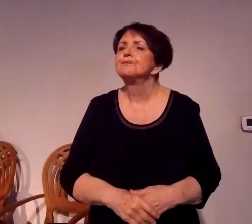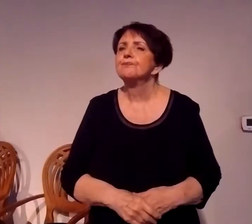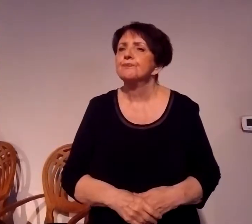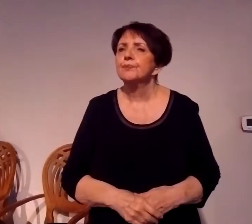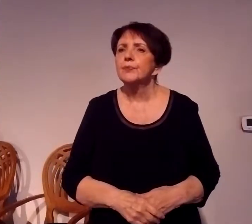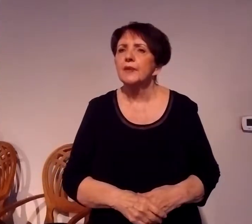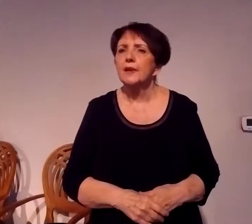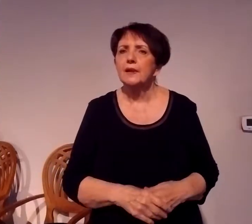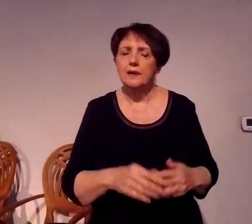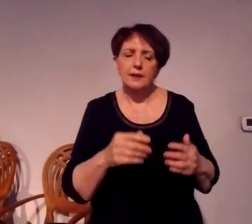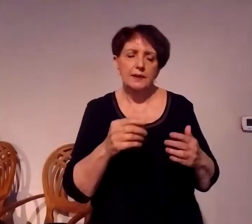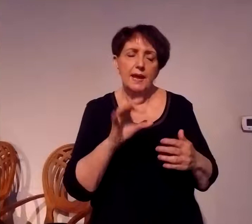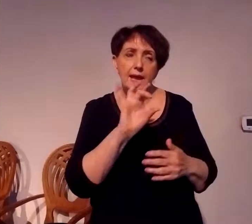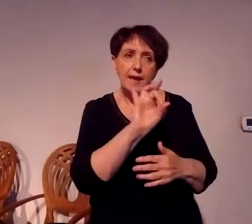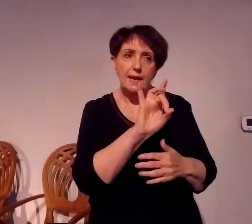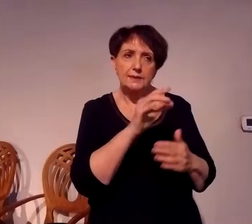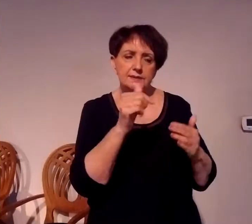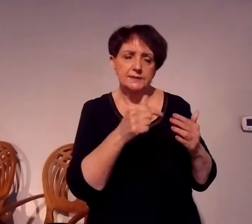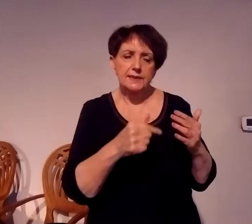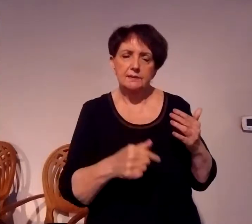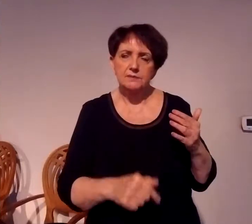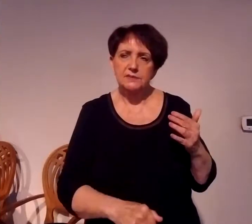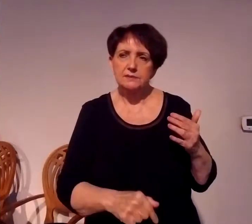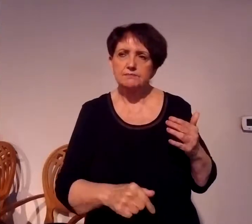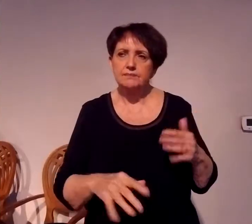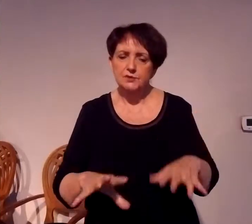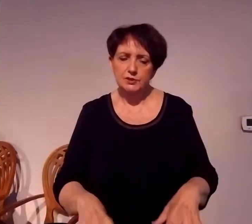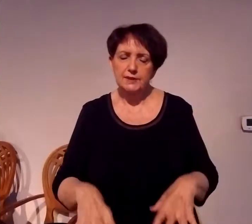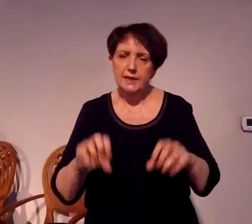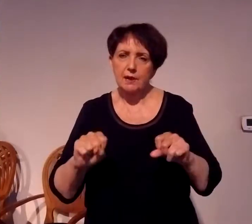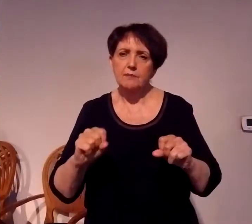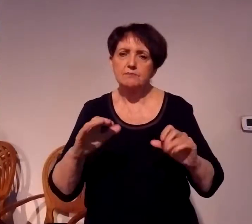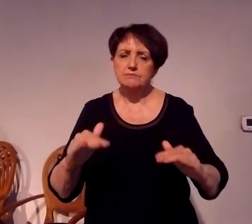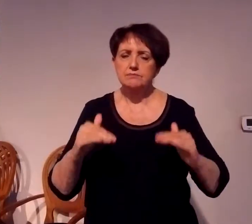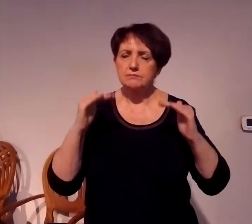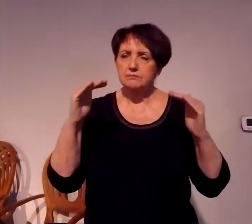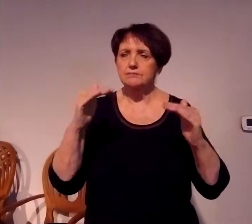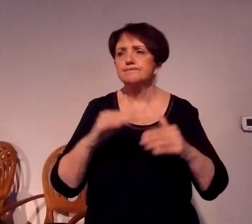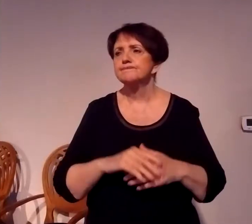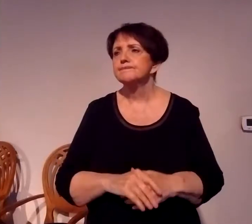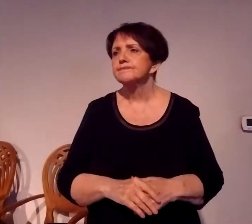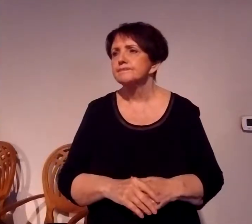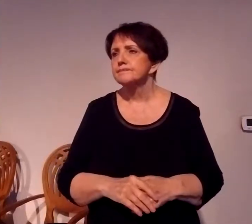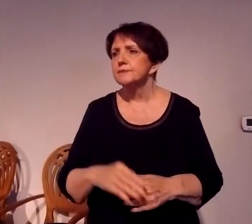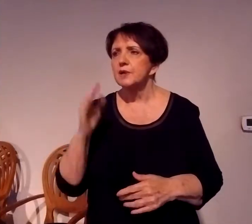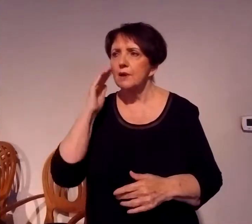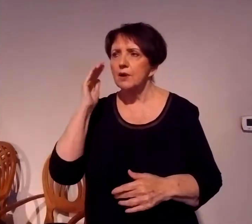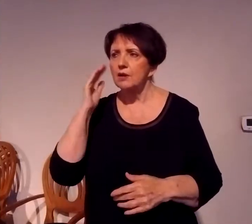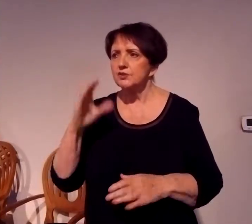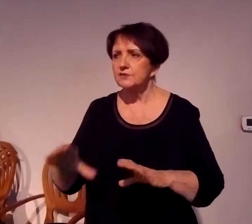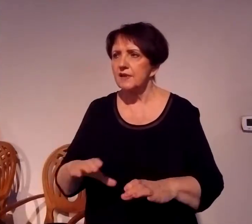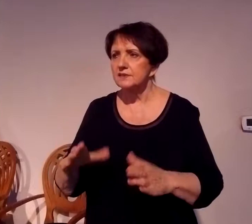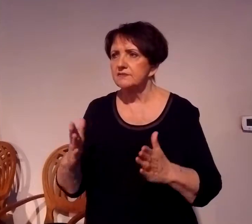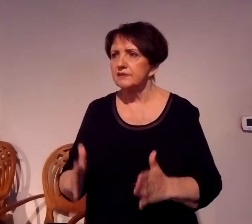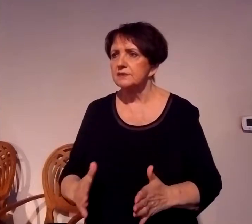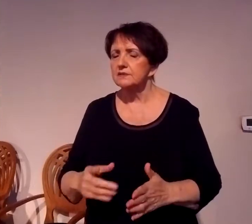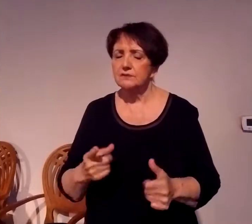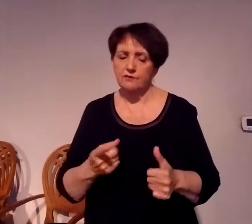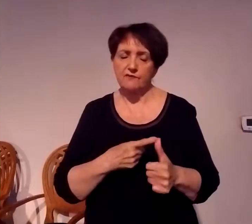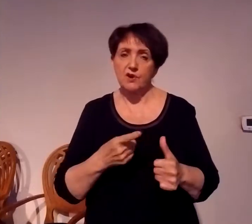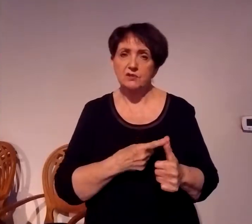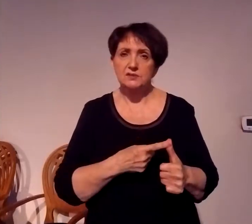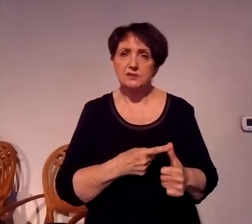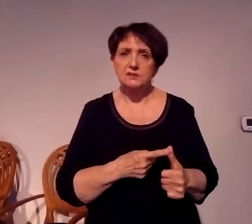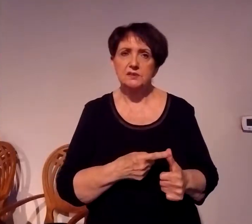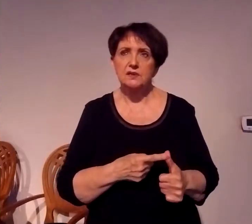8 practical steps to take up being a conscious activist. So the first one